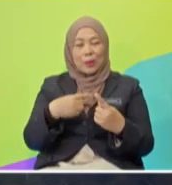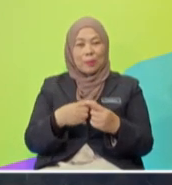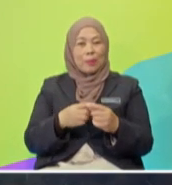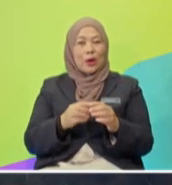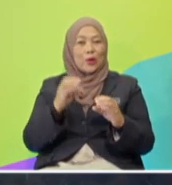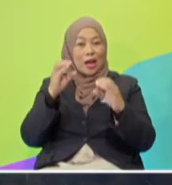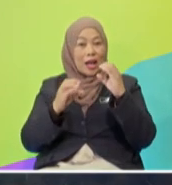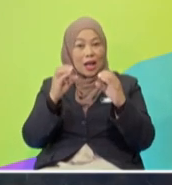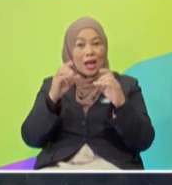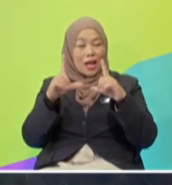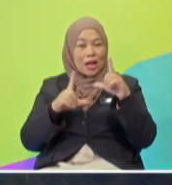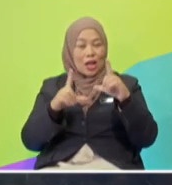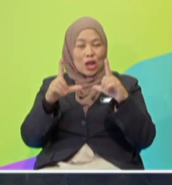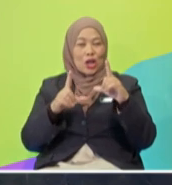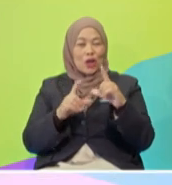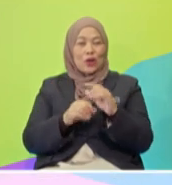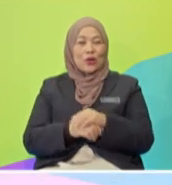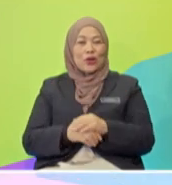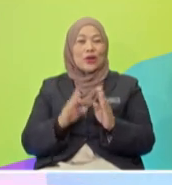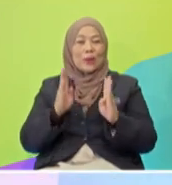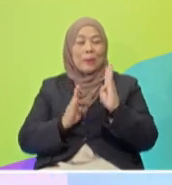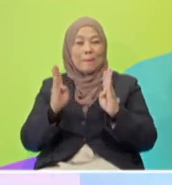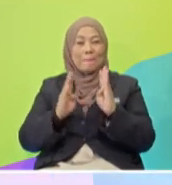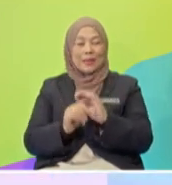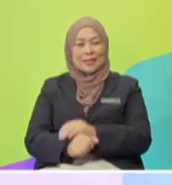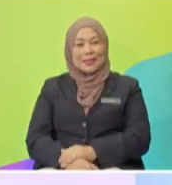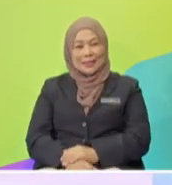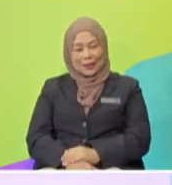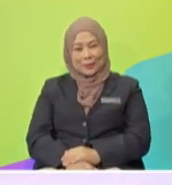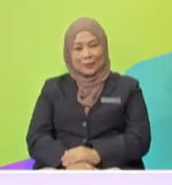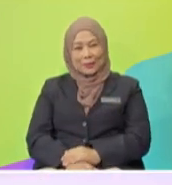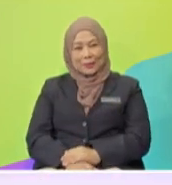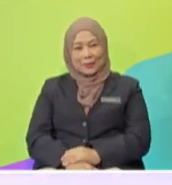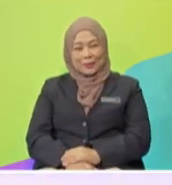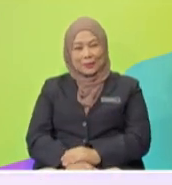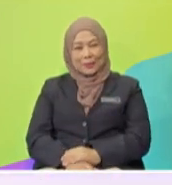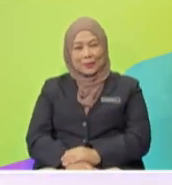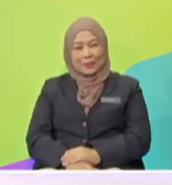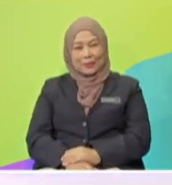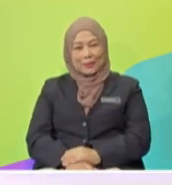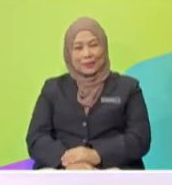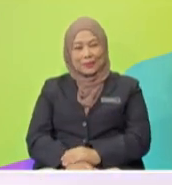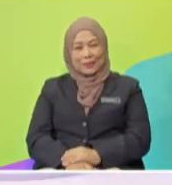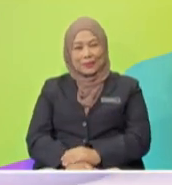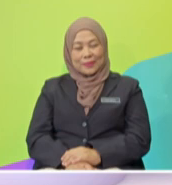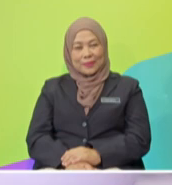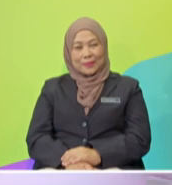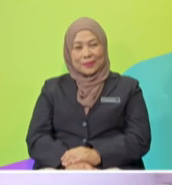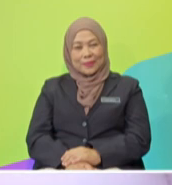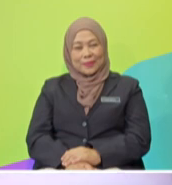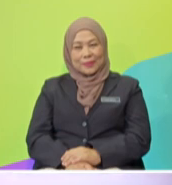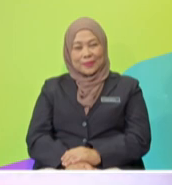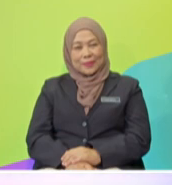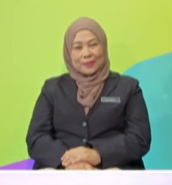a petite transport. Okay, a small one. And ladies or mothers like